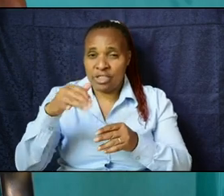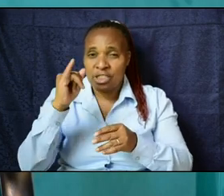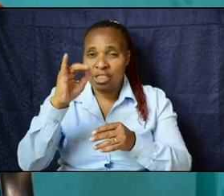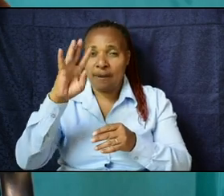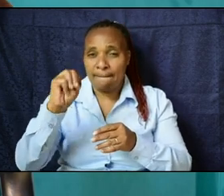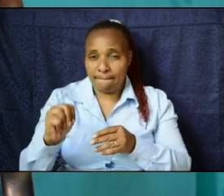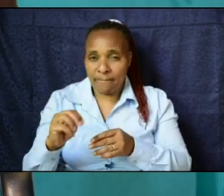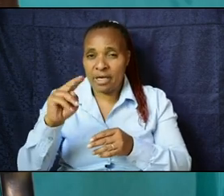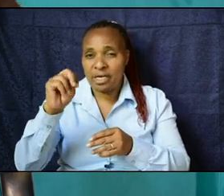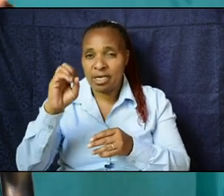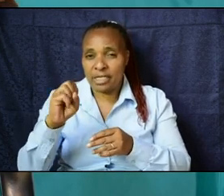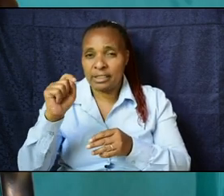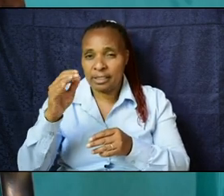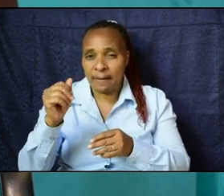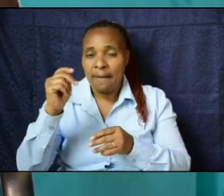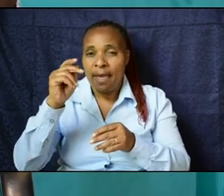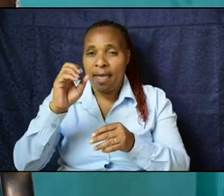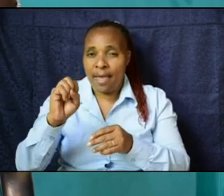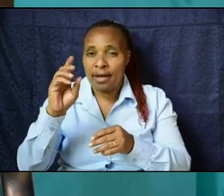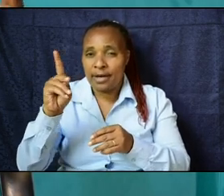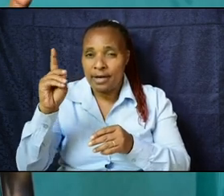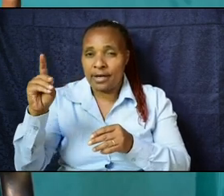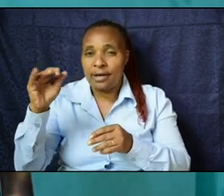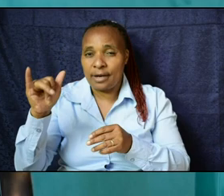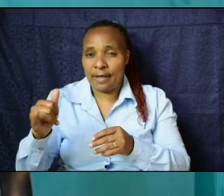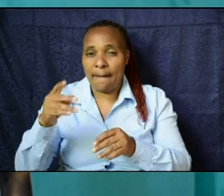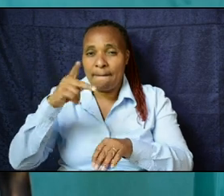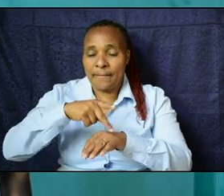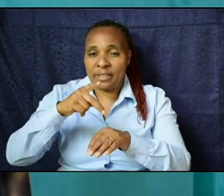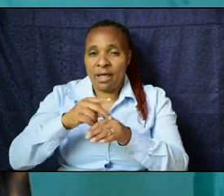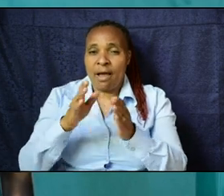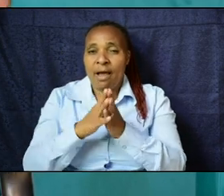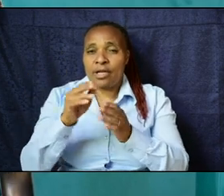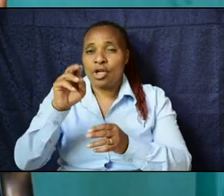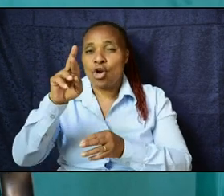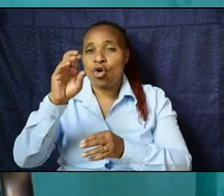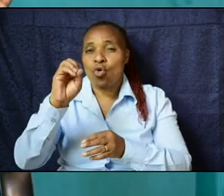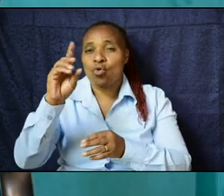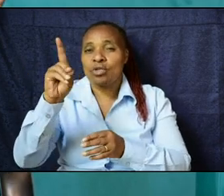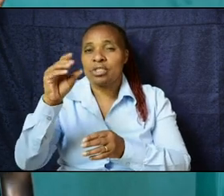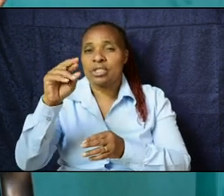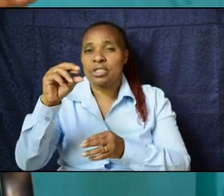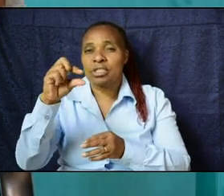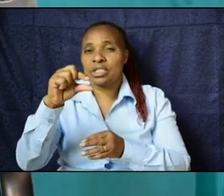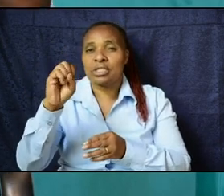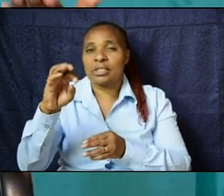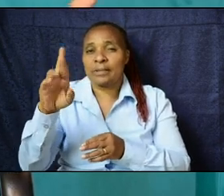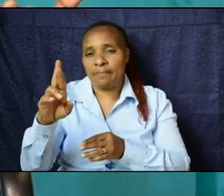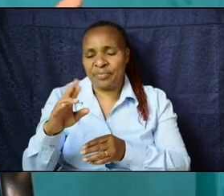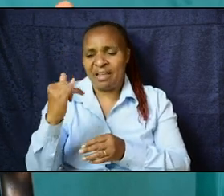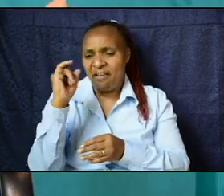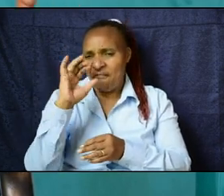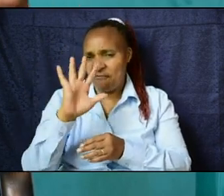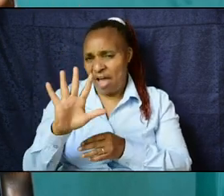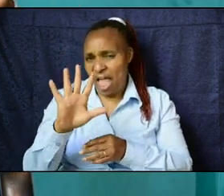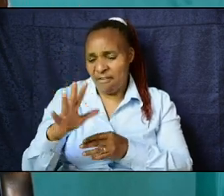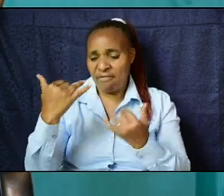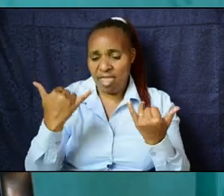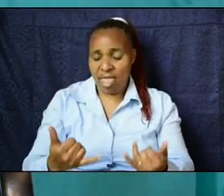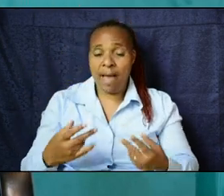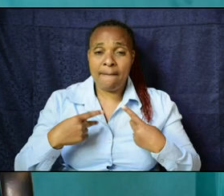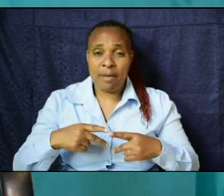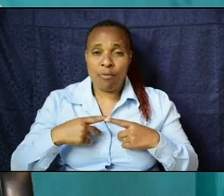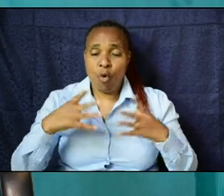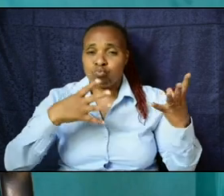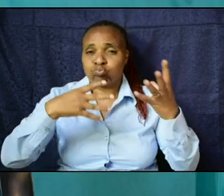Nate, Ed, Peter, and Roger. Now, these five young people went to Amazon. That was on